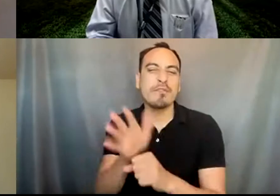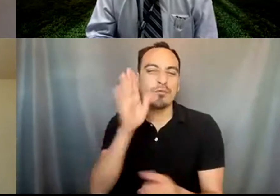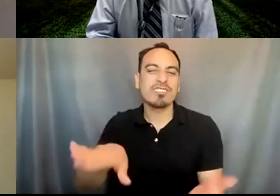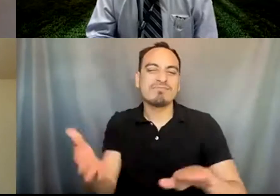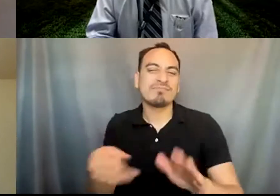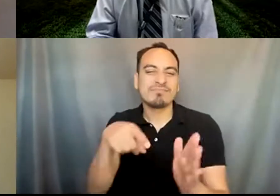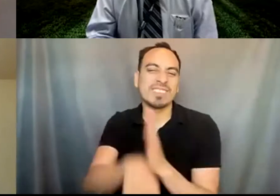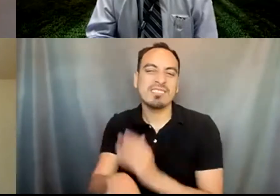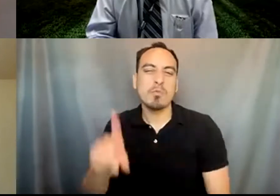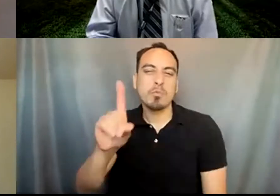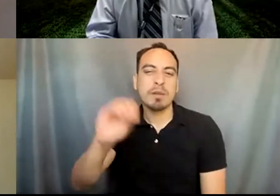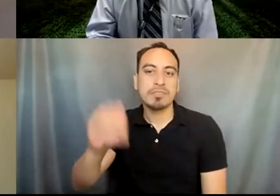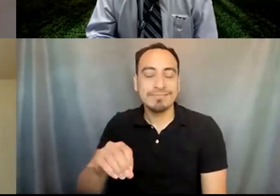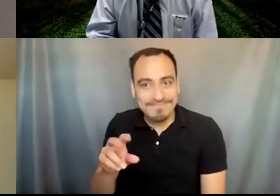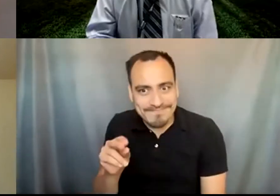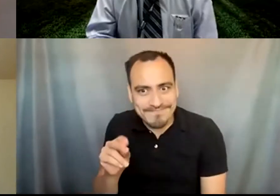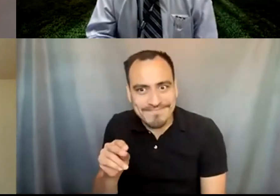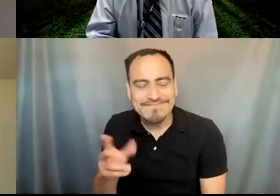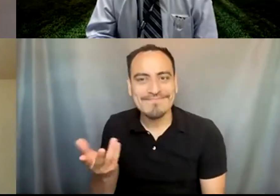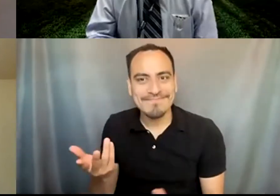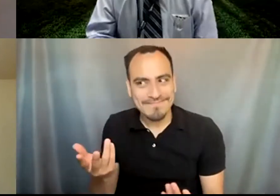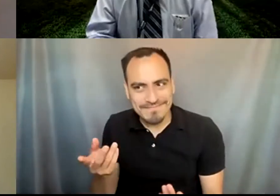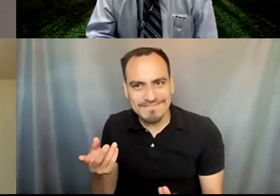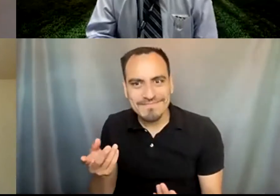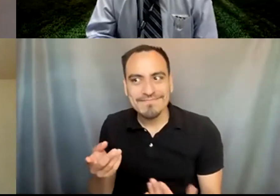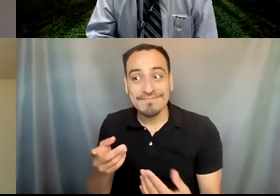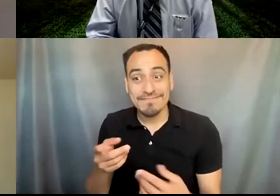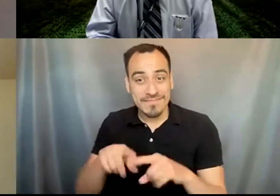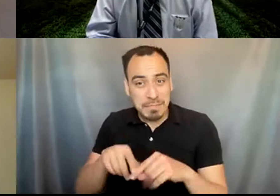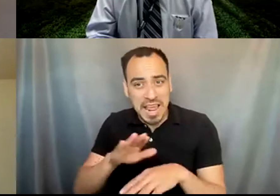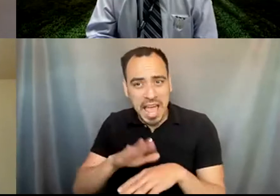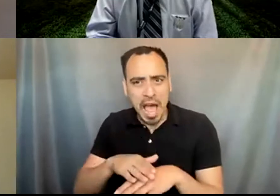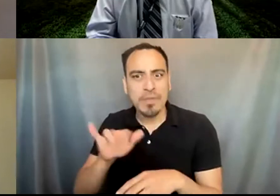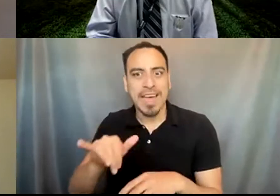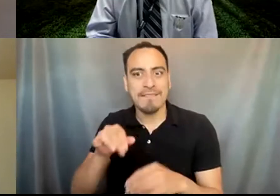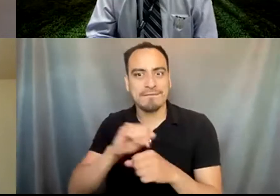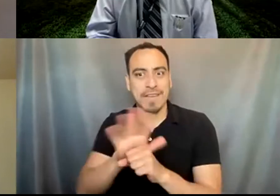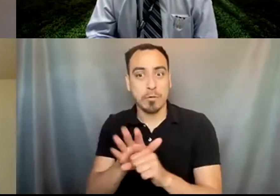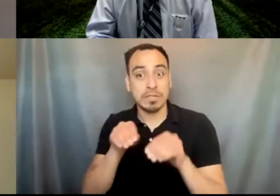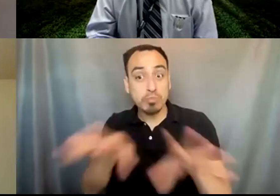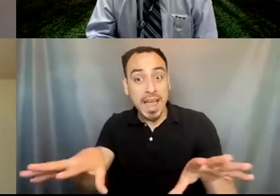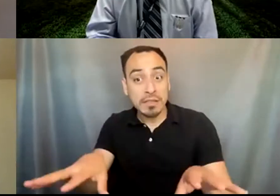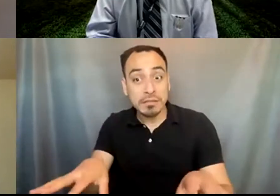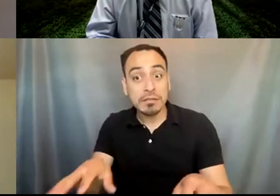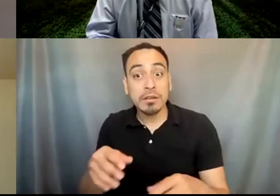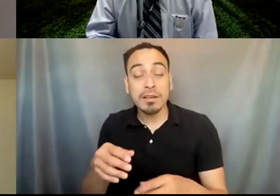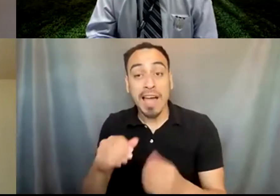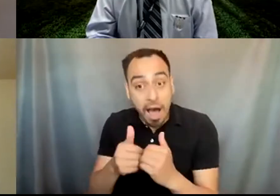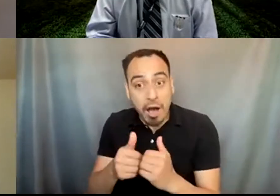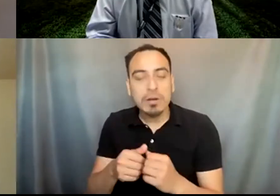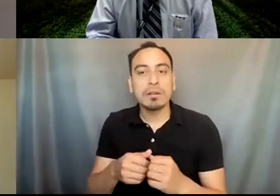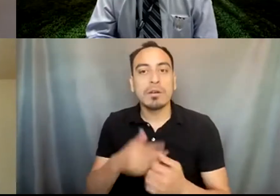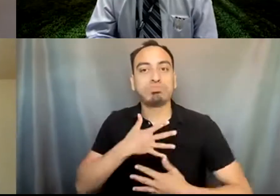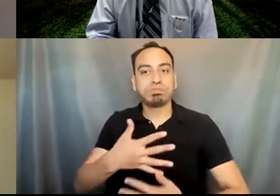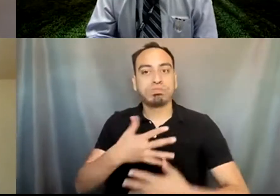because of how quickly the virus spreads, because it's respiratory, even 1% is very significant, because